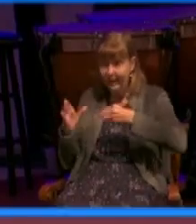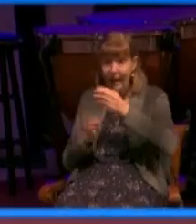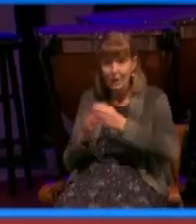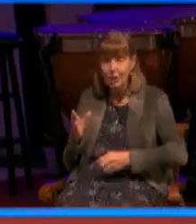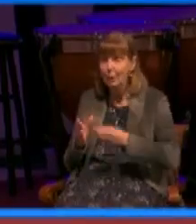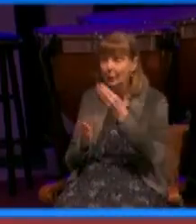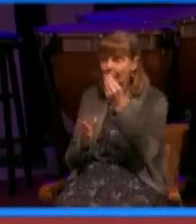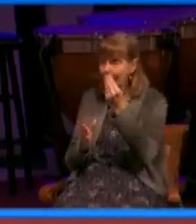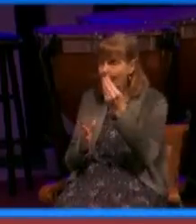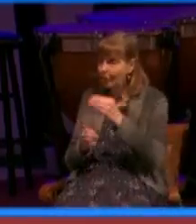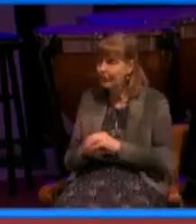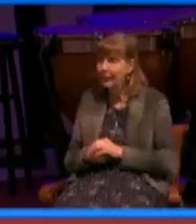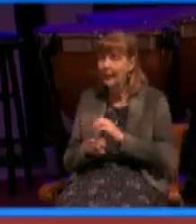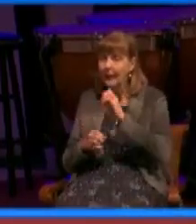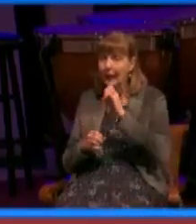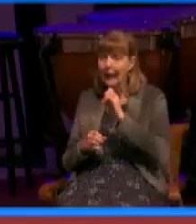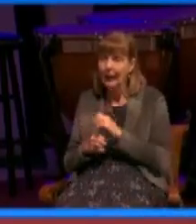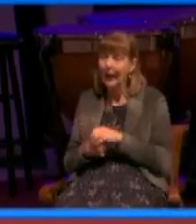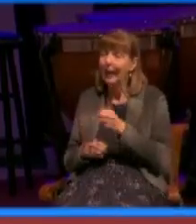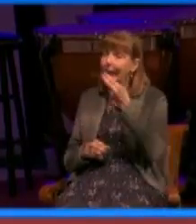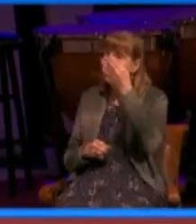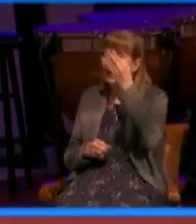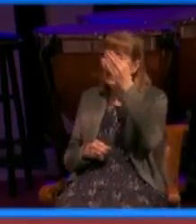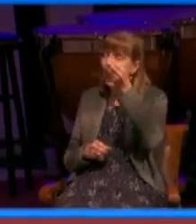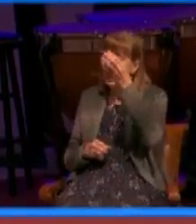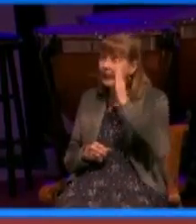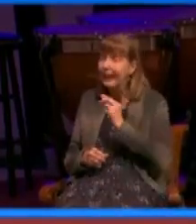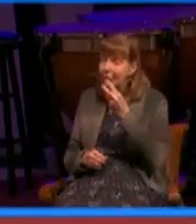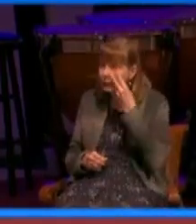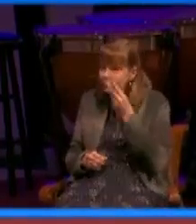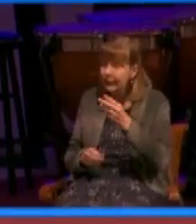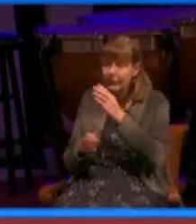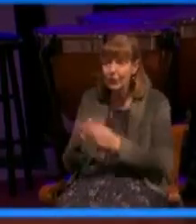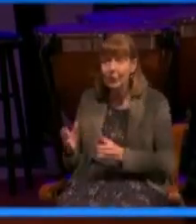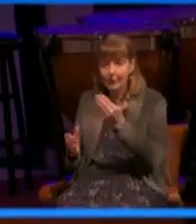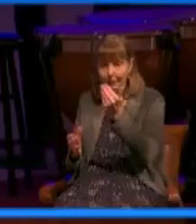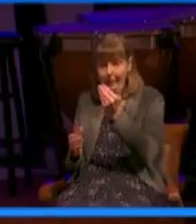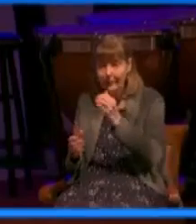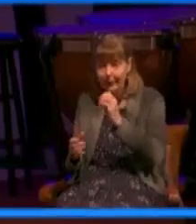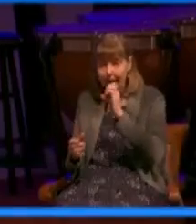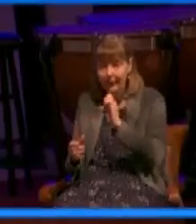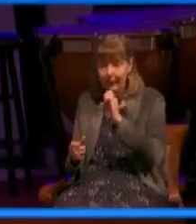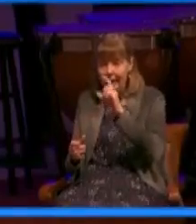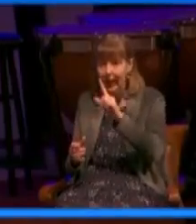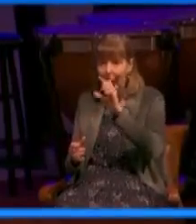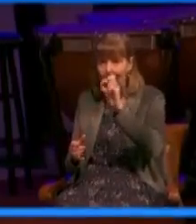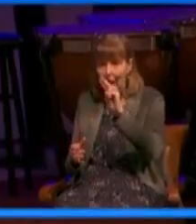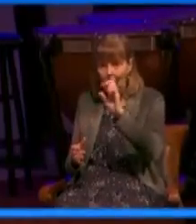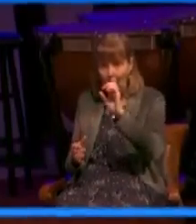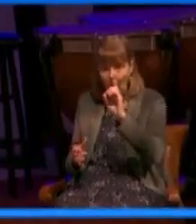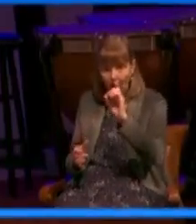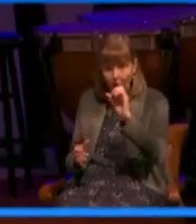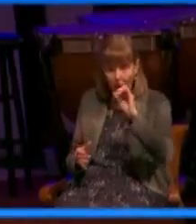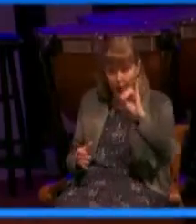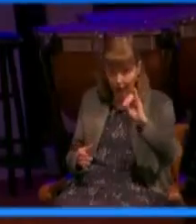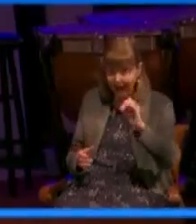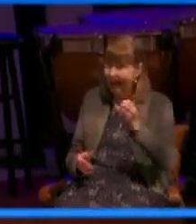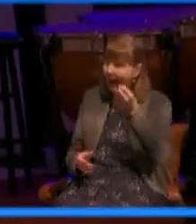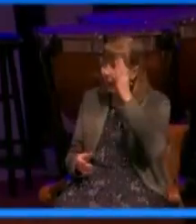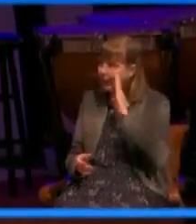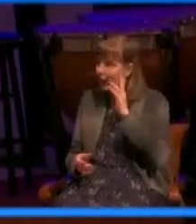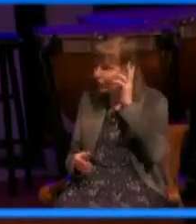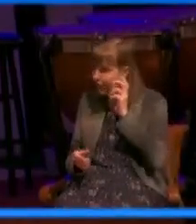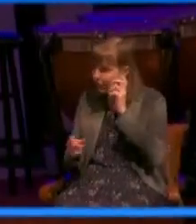El Elyon, the God who sees. In chapter 15, he is referred to as El Roha, the God who hears. But here he will